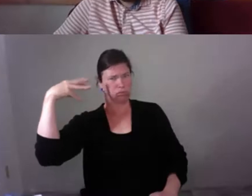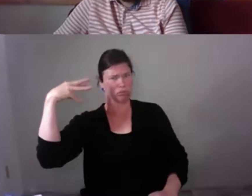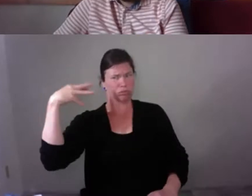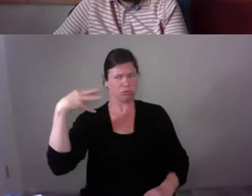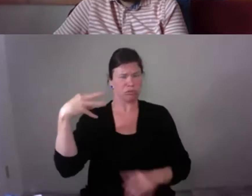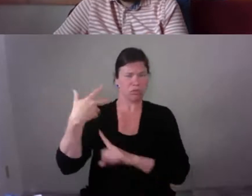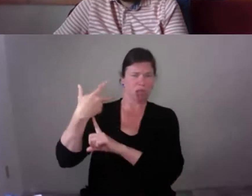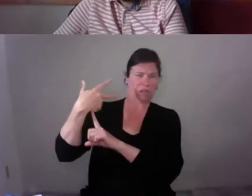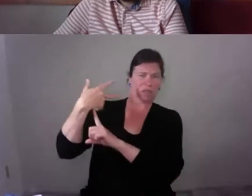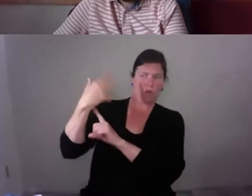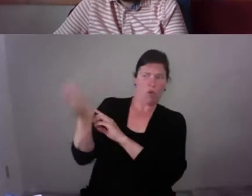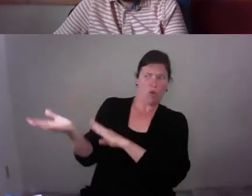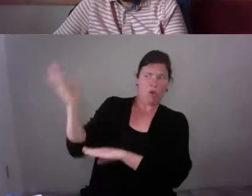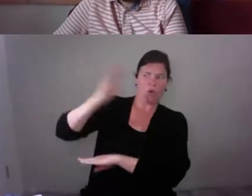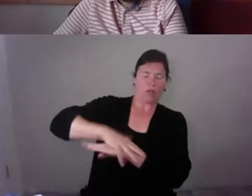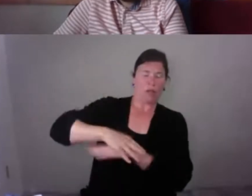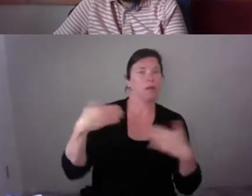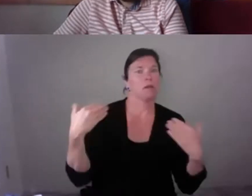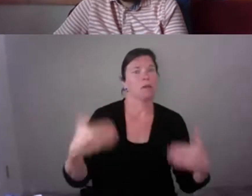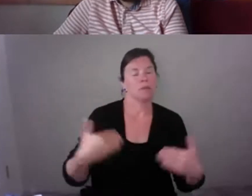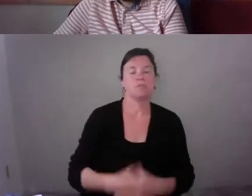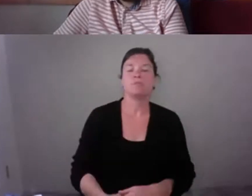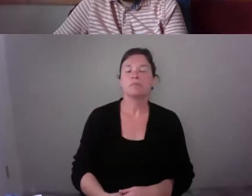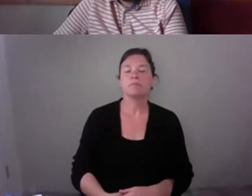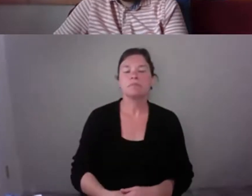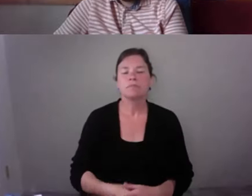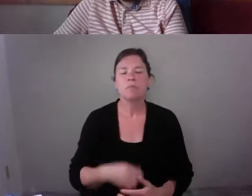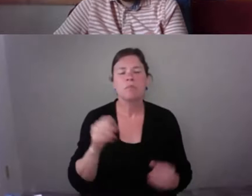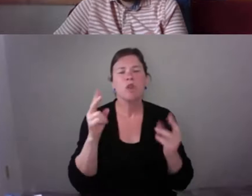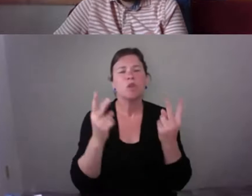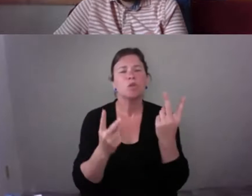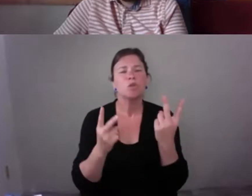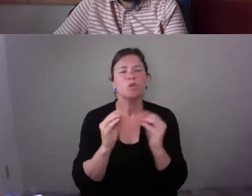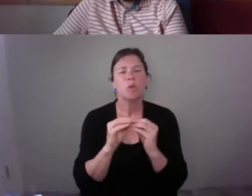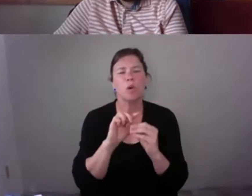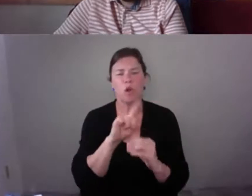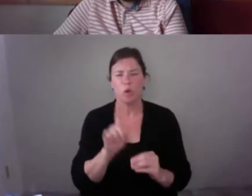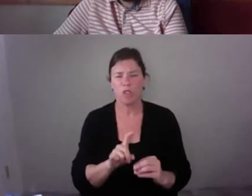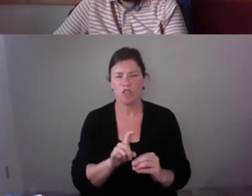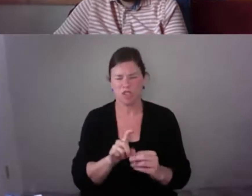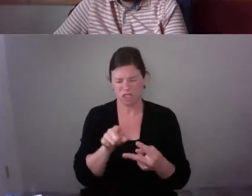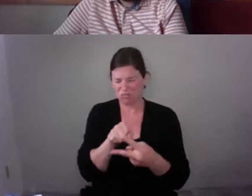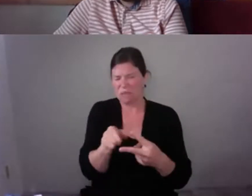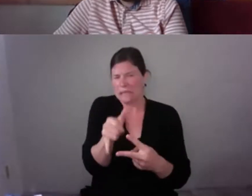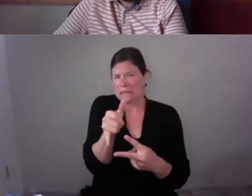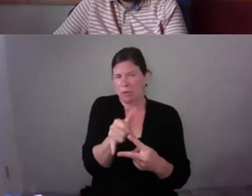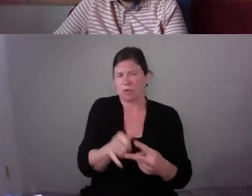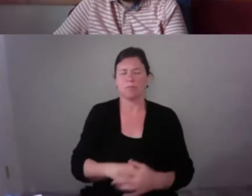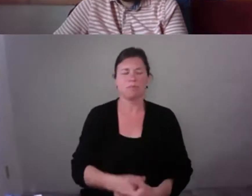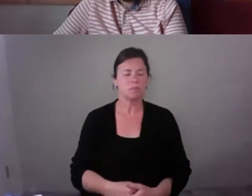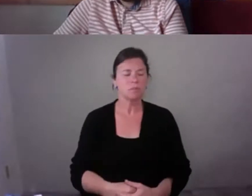work. So there's two questions that are sort of the same. I'll read both of them.